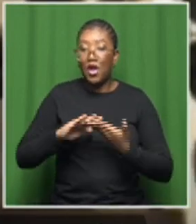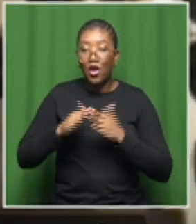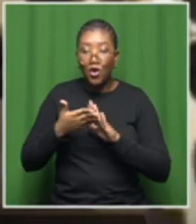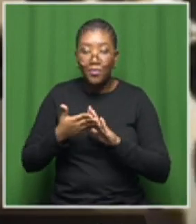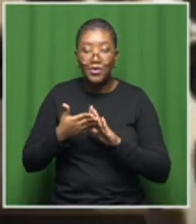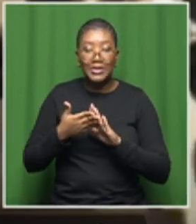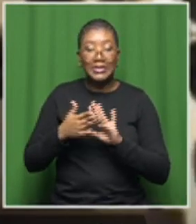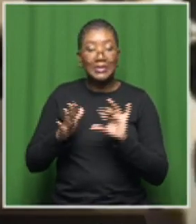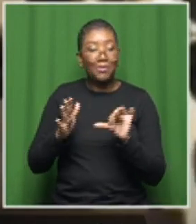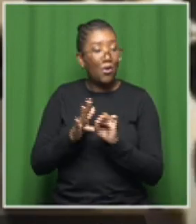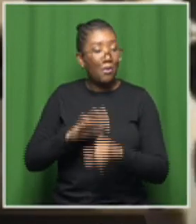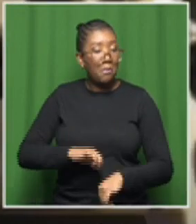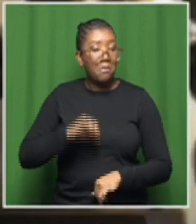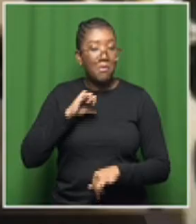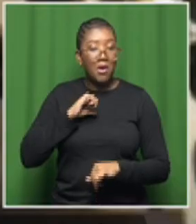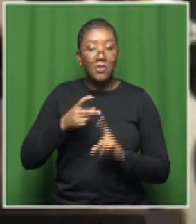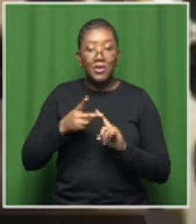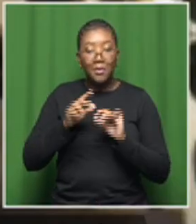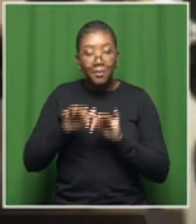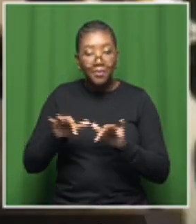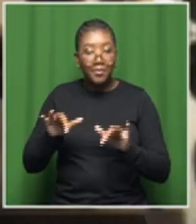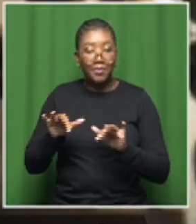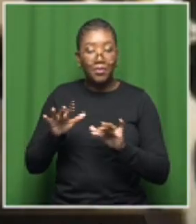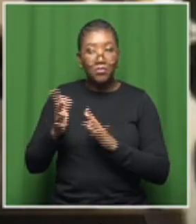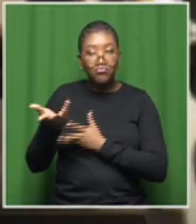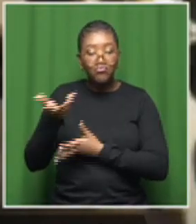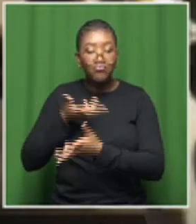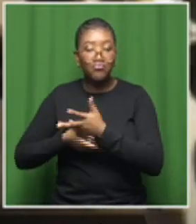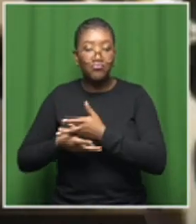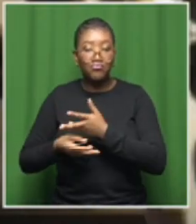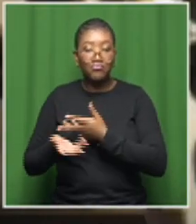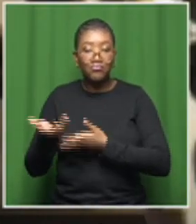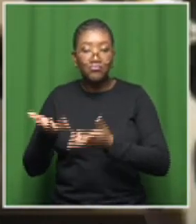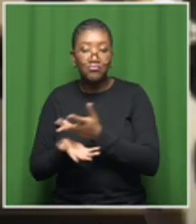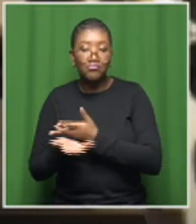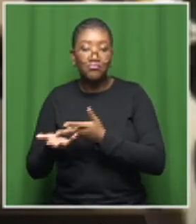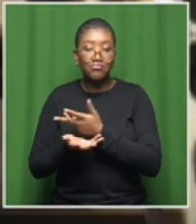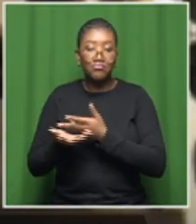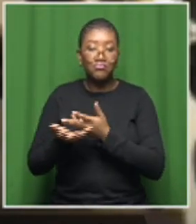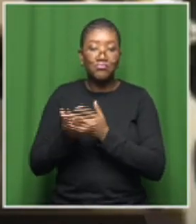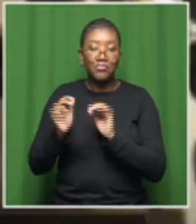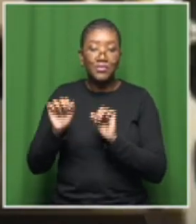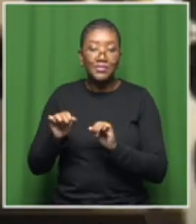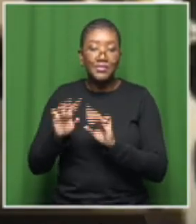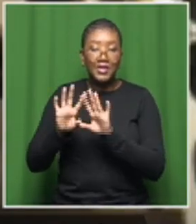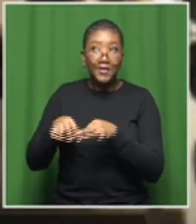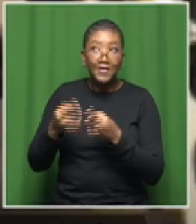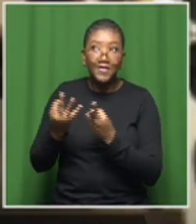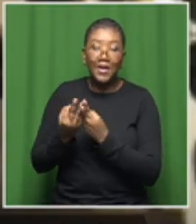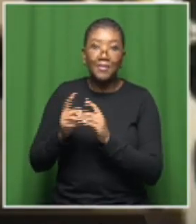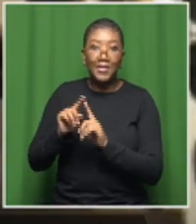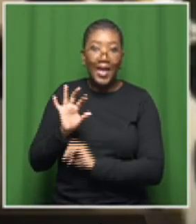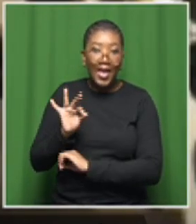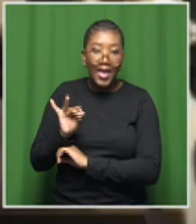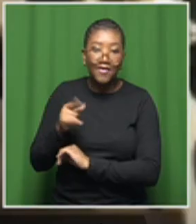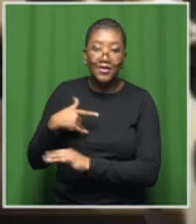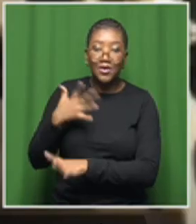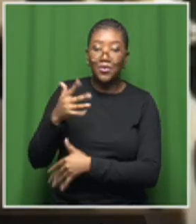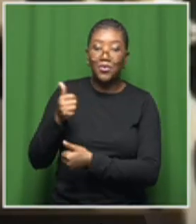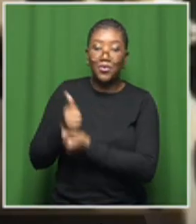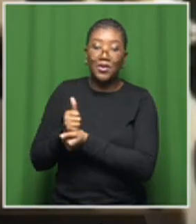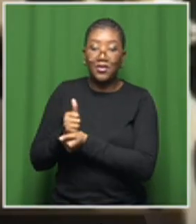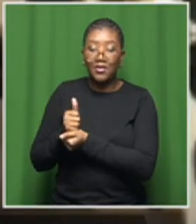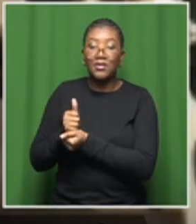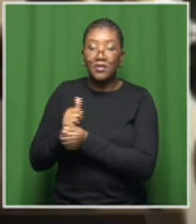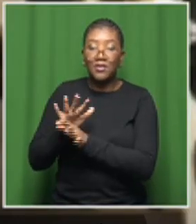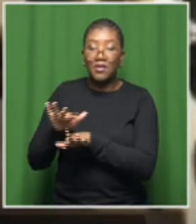community, and it's people that I interact now every day with, and it's family, really. That's the bottom line. Well,